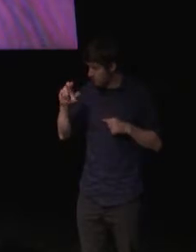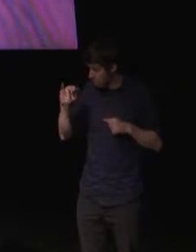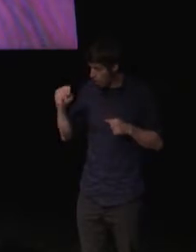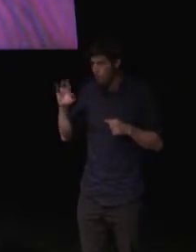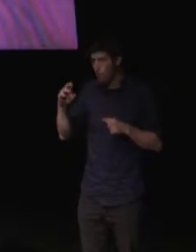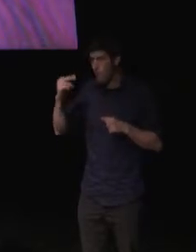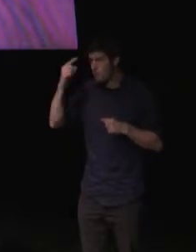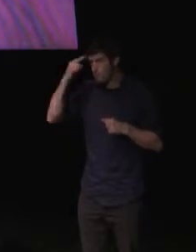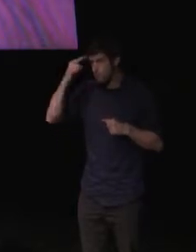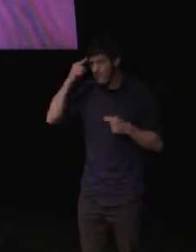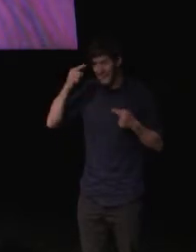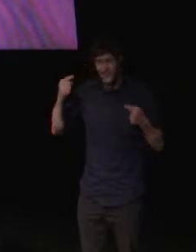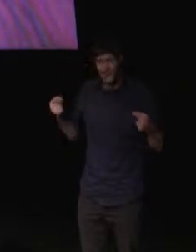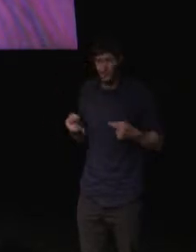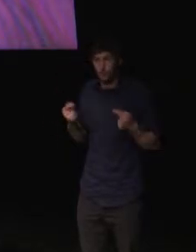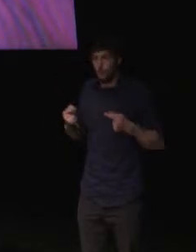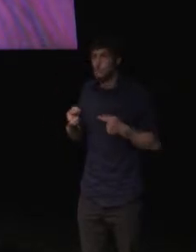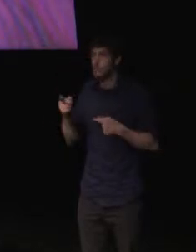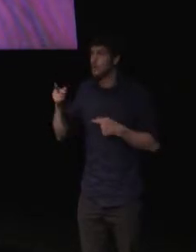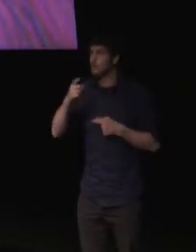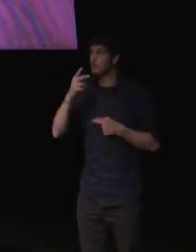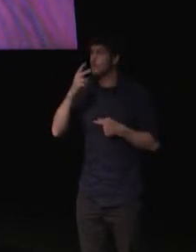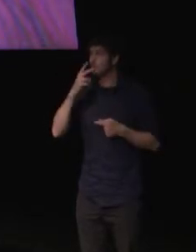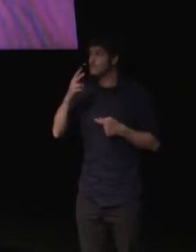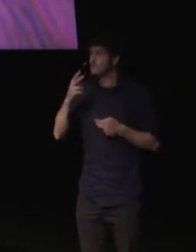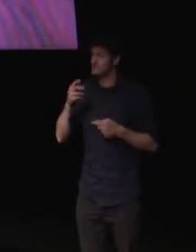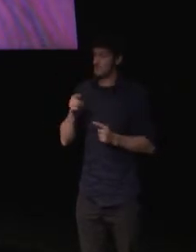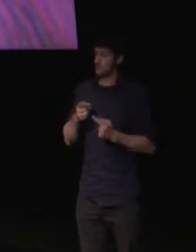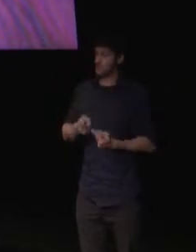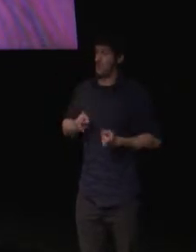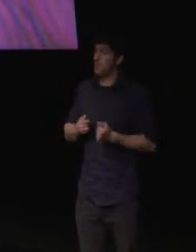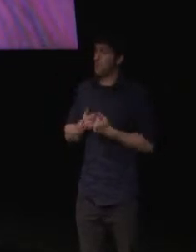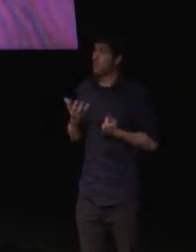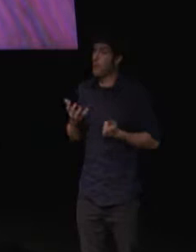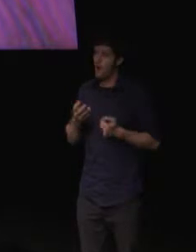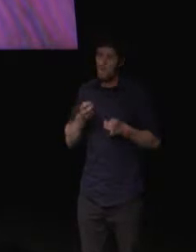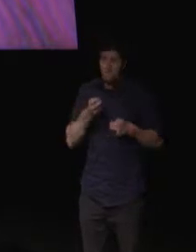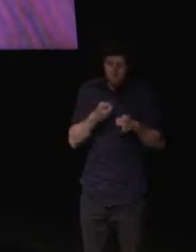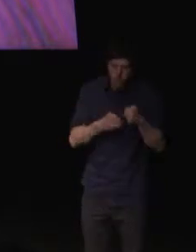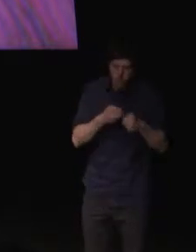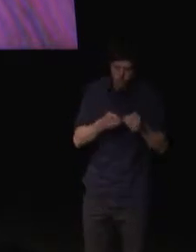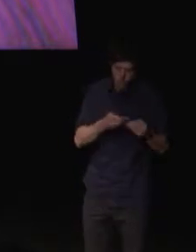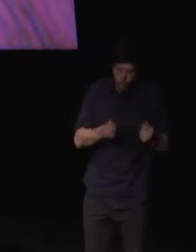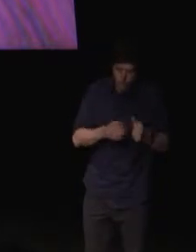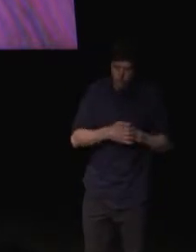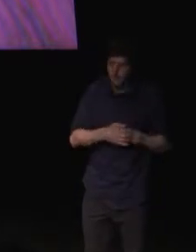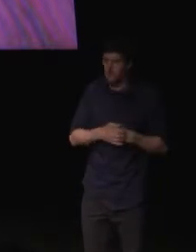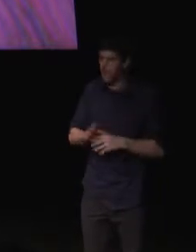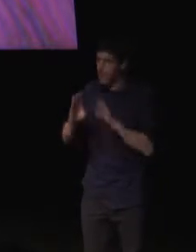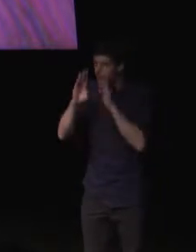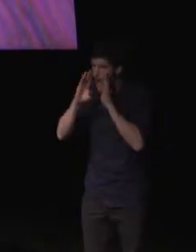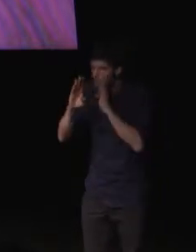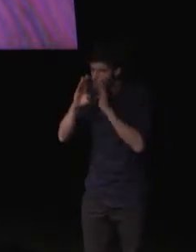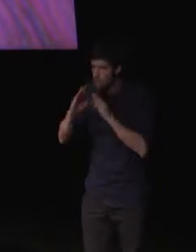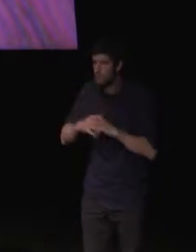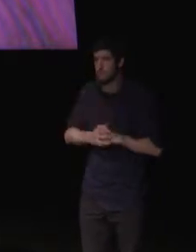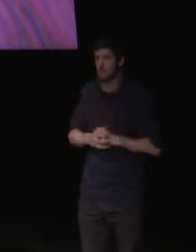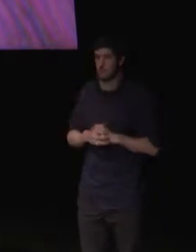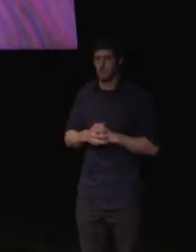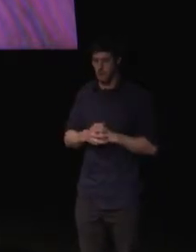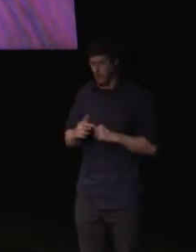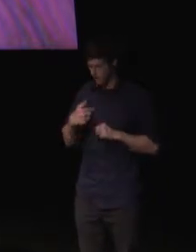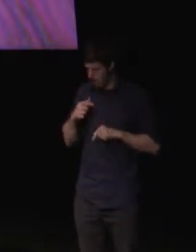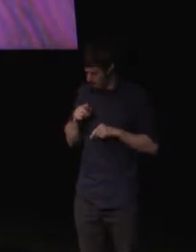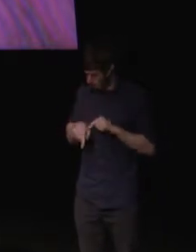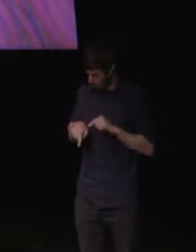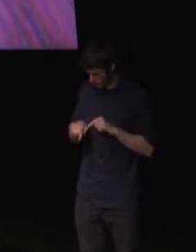see things like problem-solving issues, concentration problems. You'll have things that you can't really engage like you once